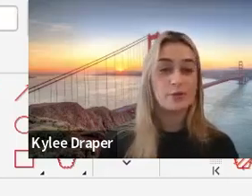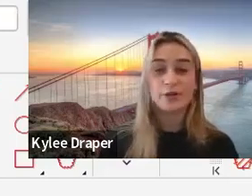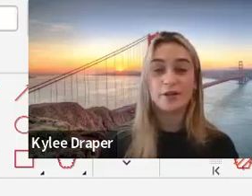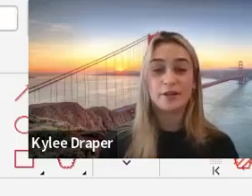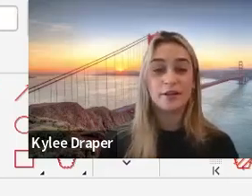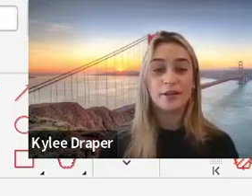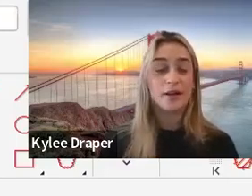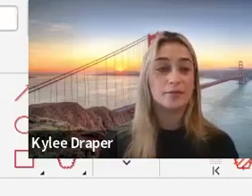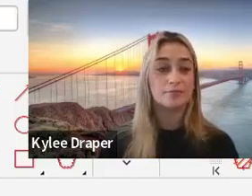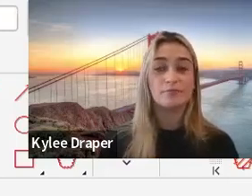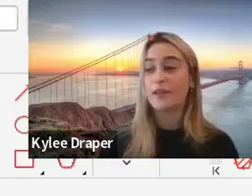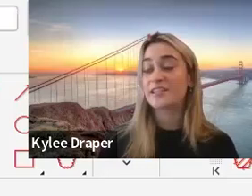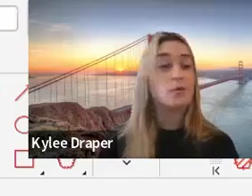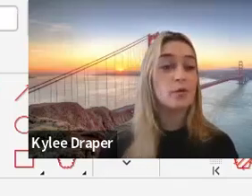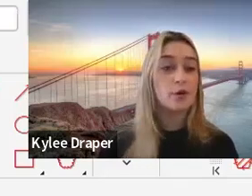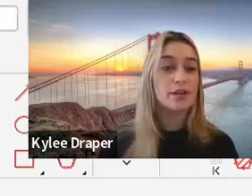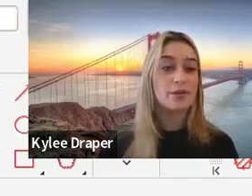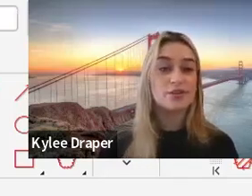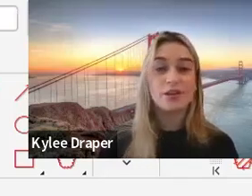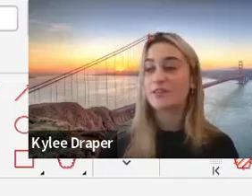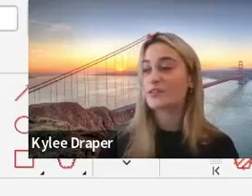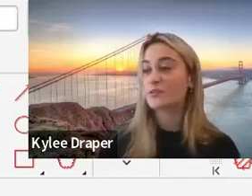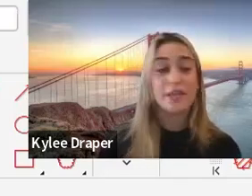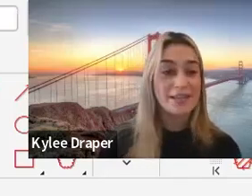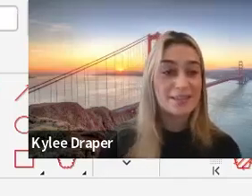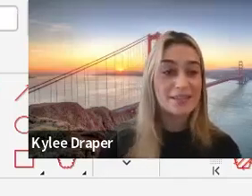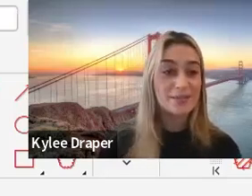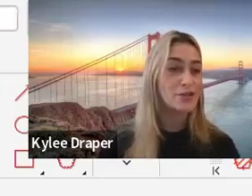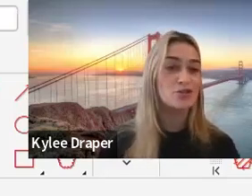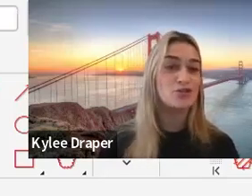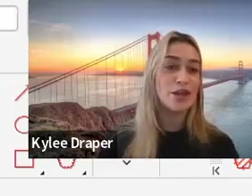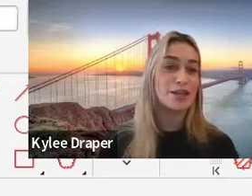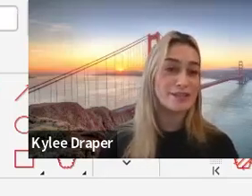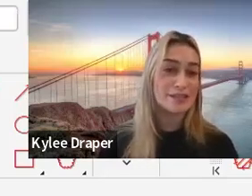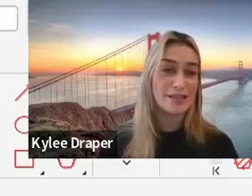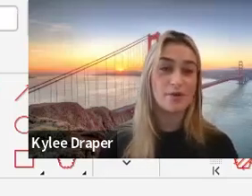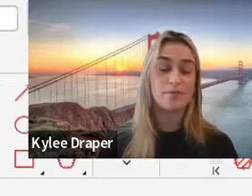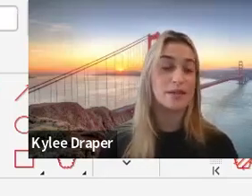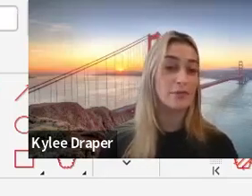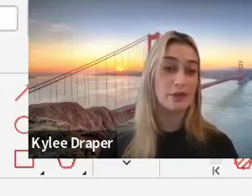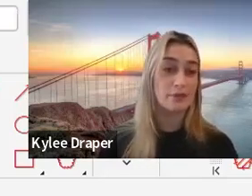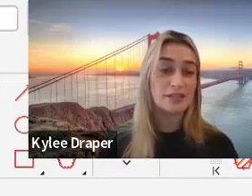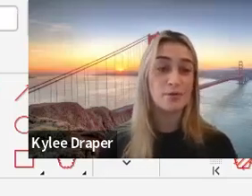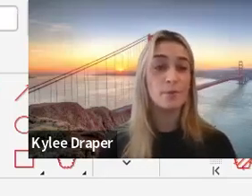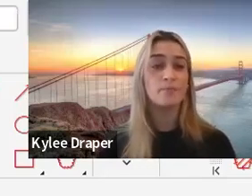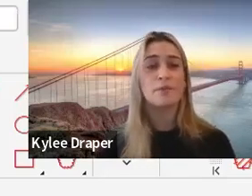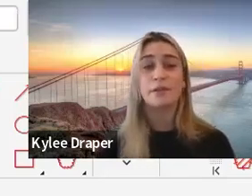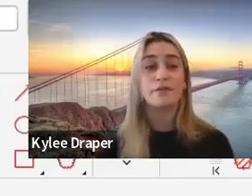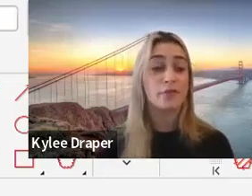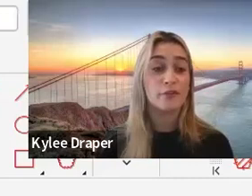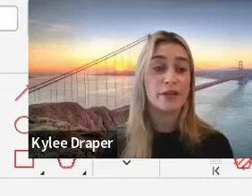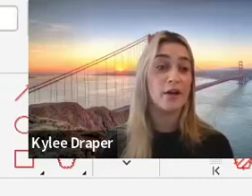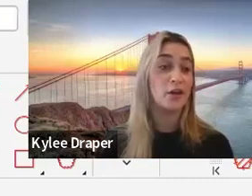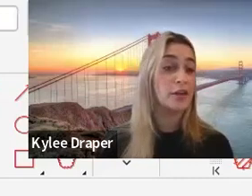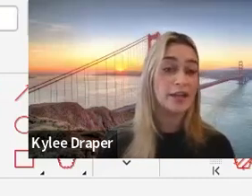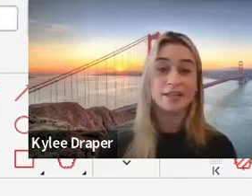been super flexible with working with this training. There's no dates listed because Jay and his team are making it really flexible. I